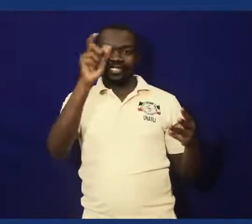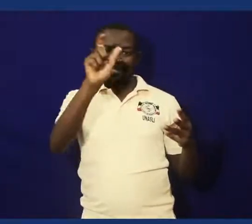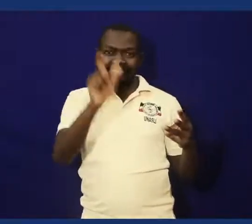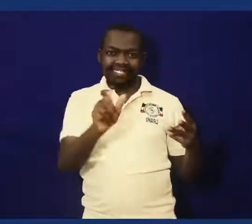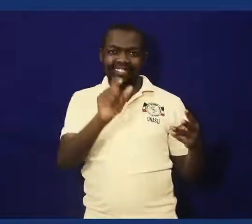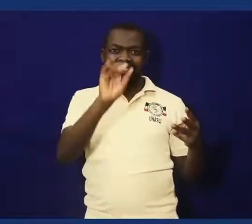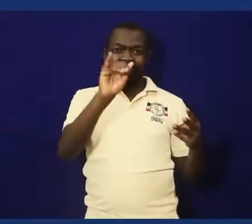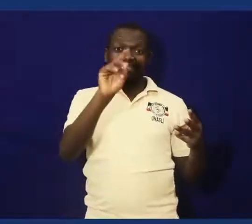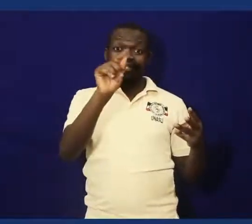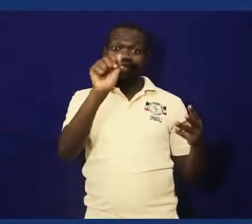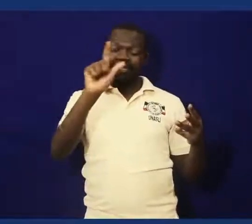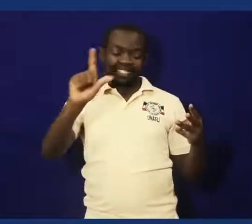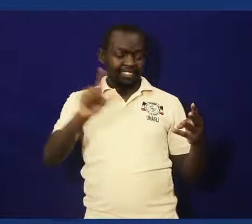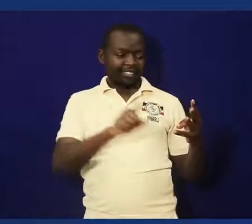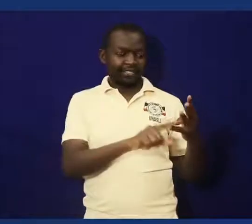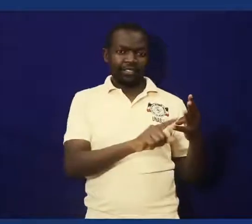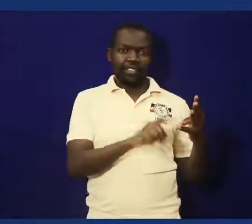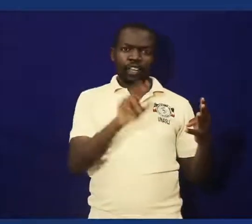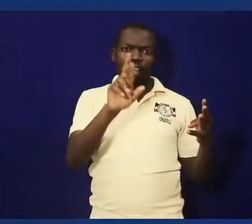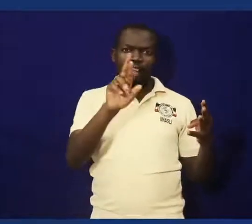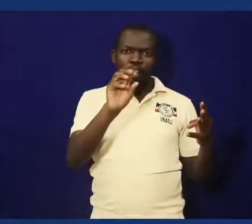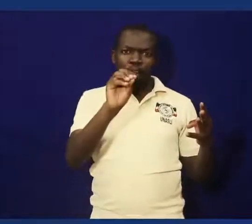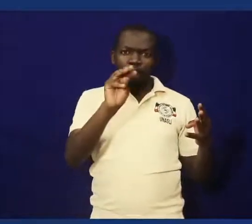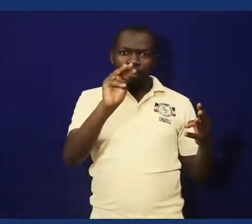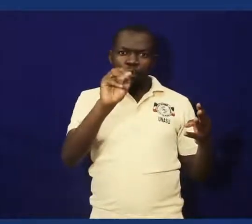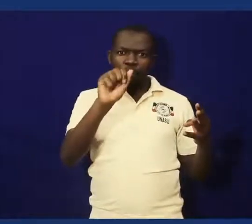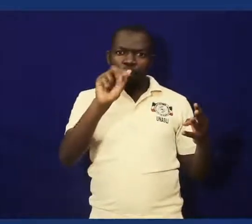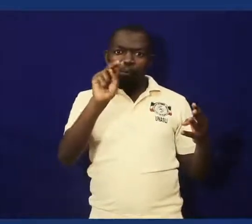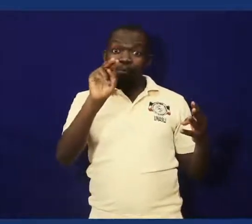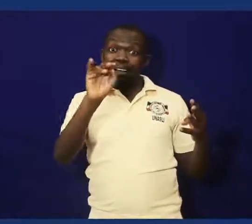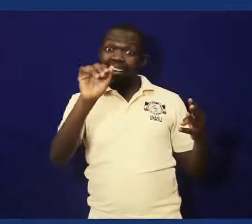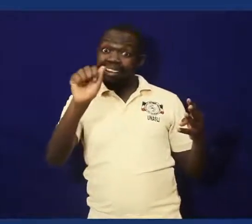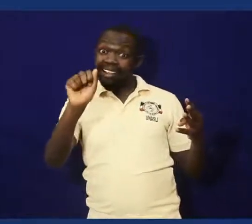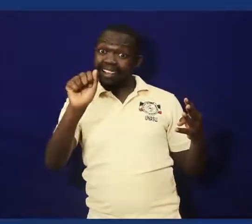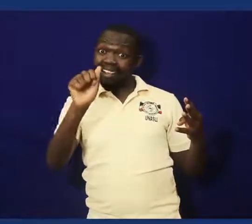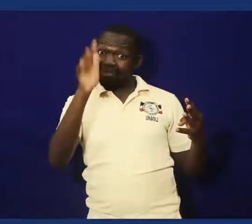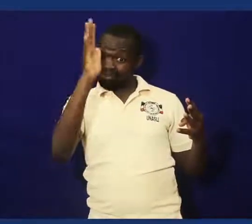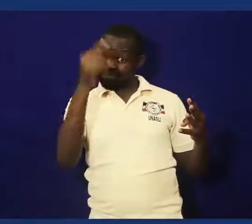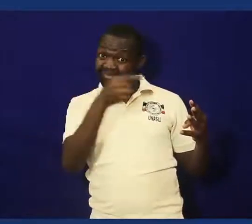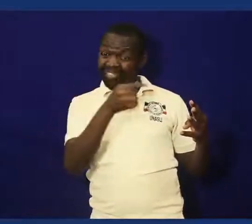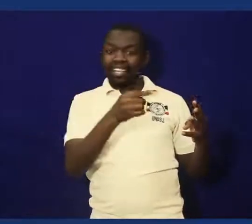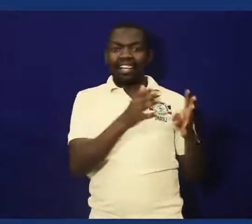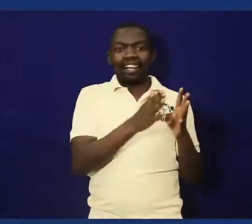Romania, and the United States.